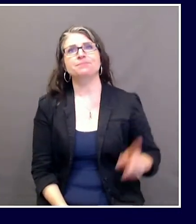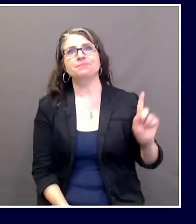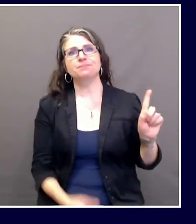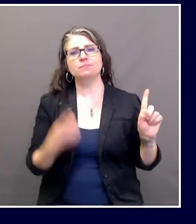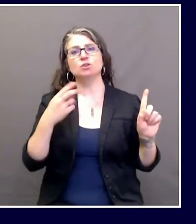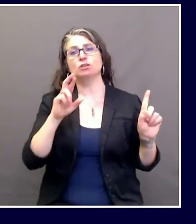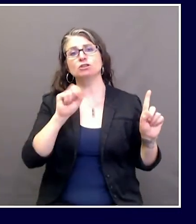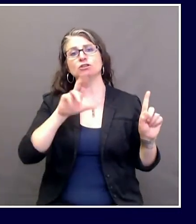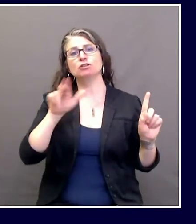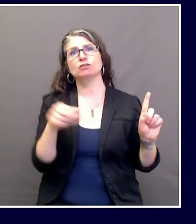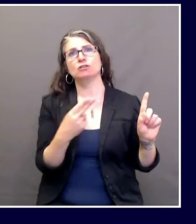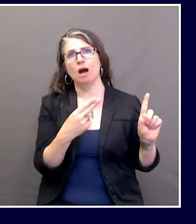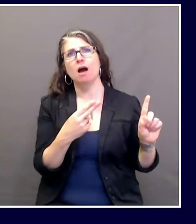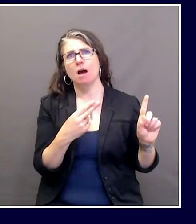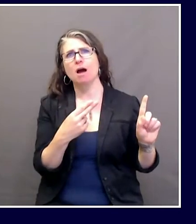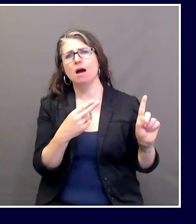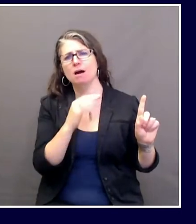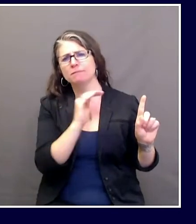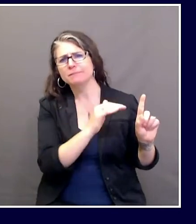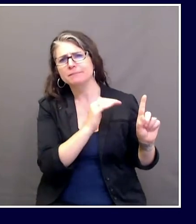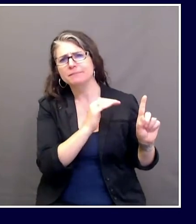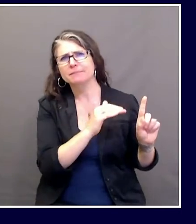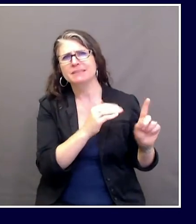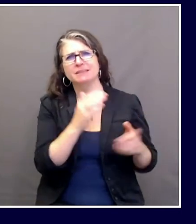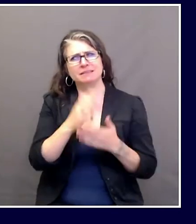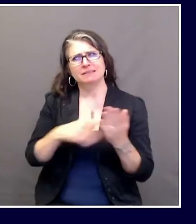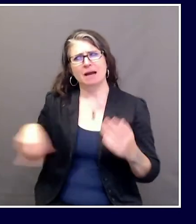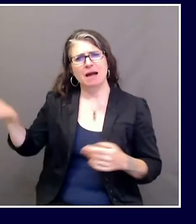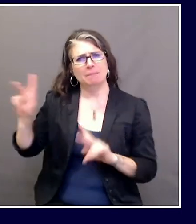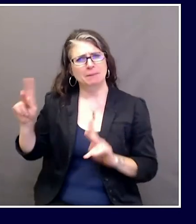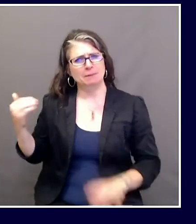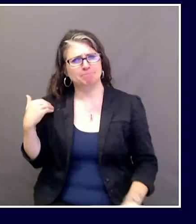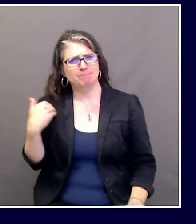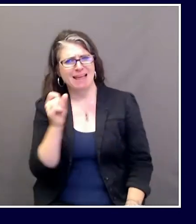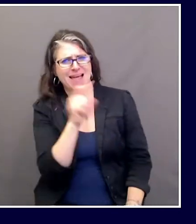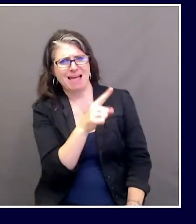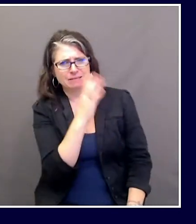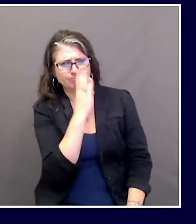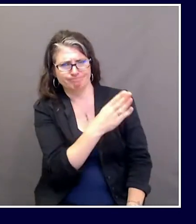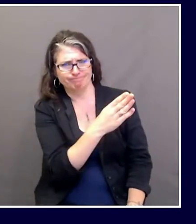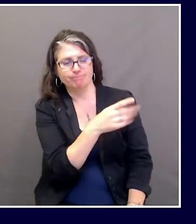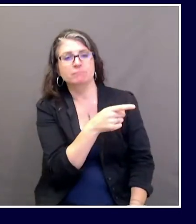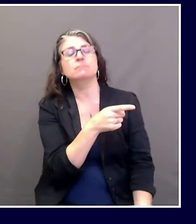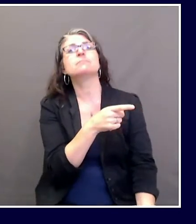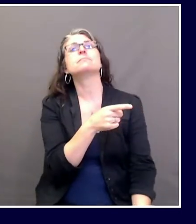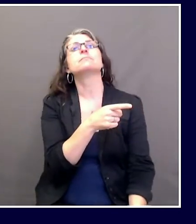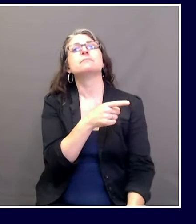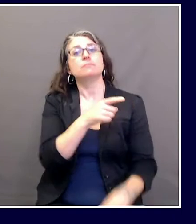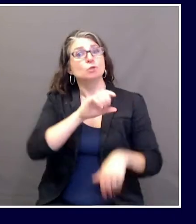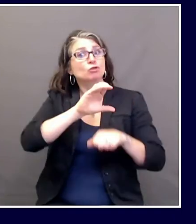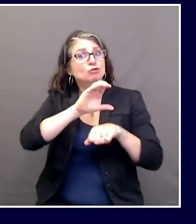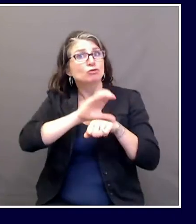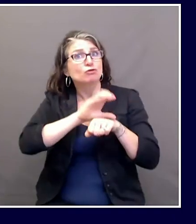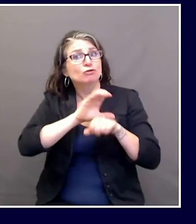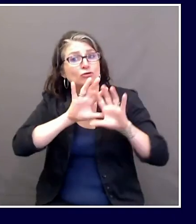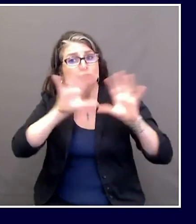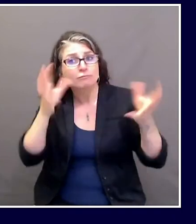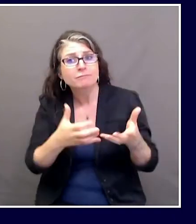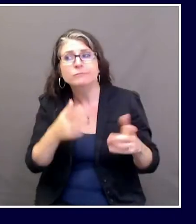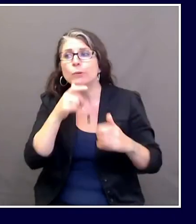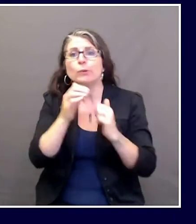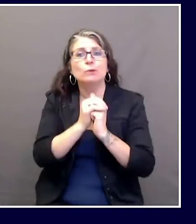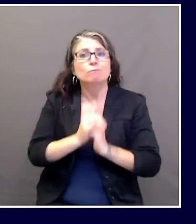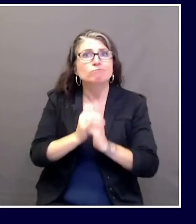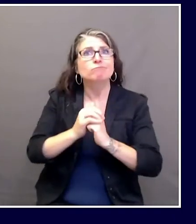viewers now that in-person church services are happening once again. Some people are wondering, is it safe to sing